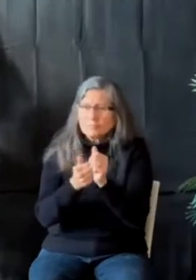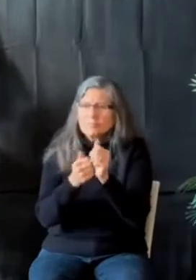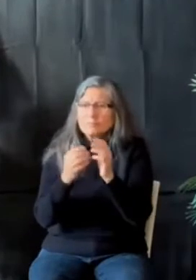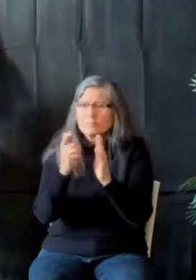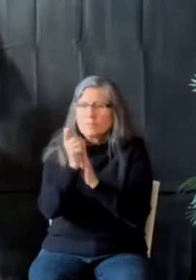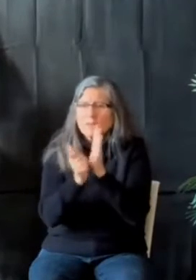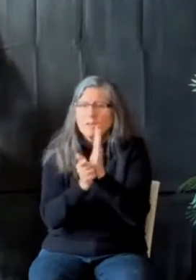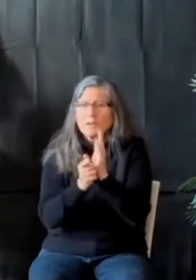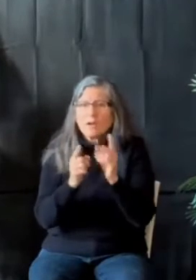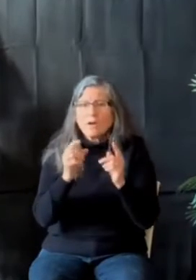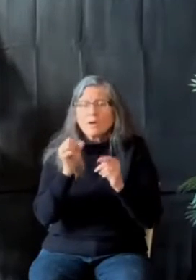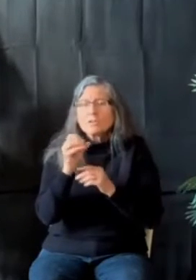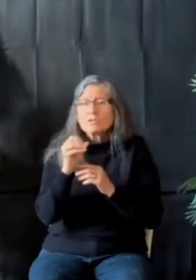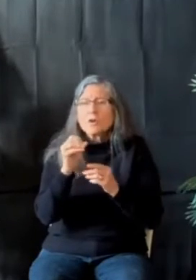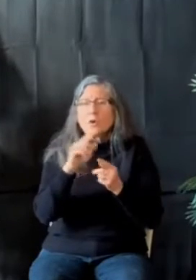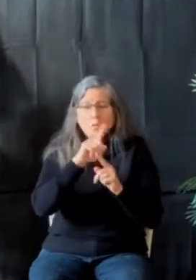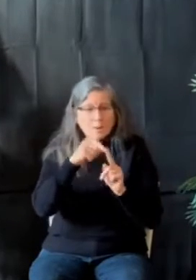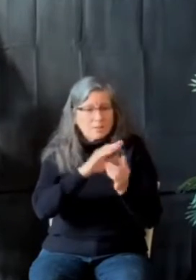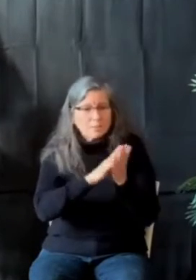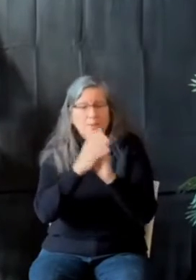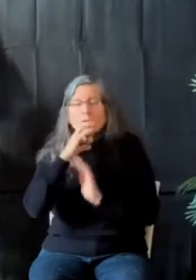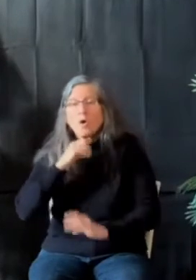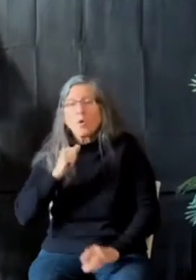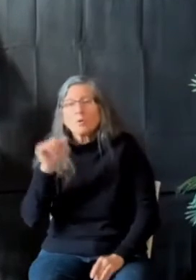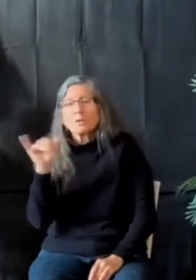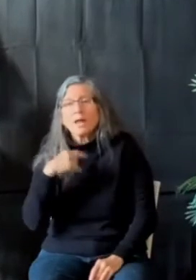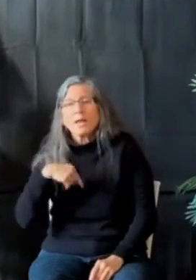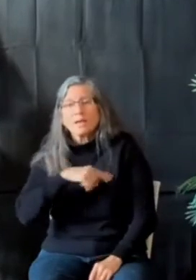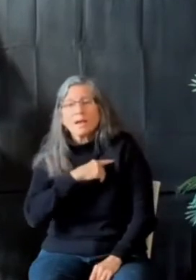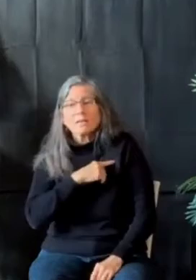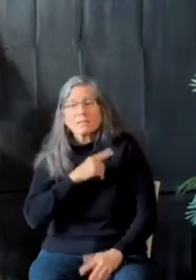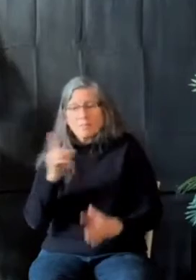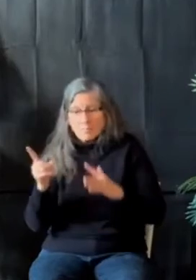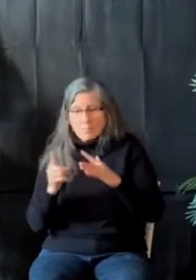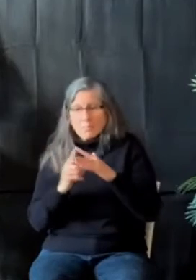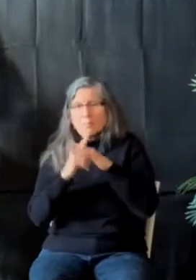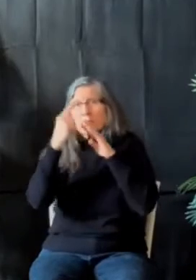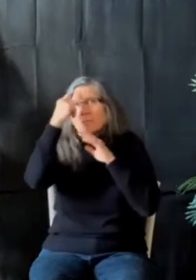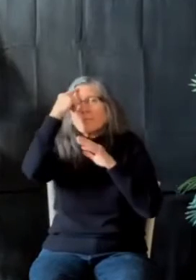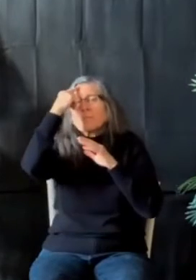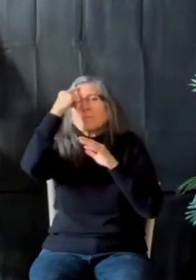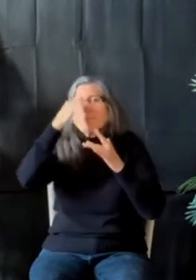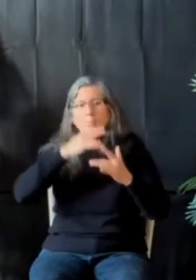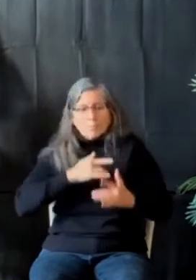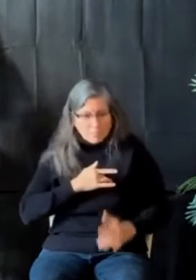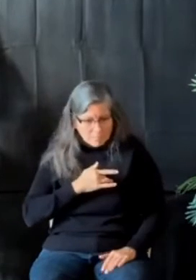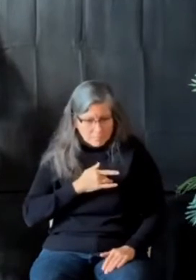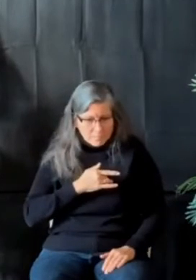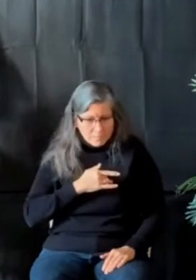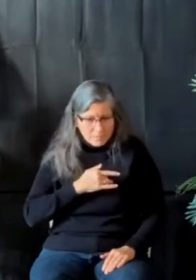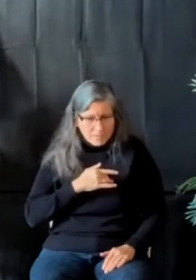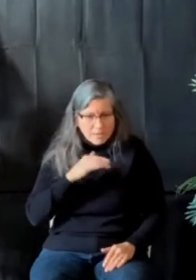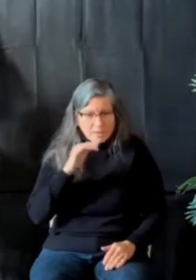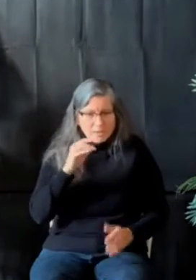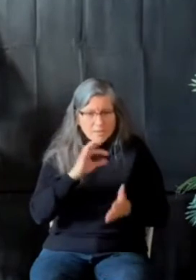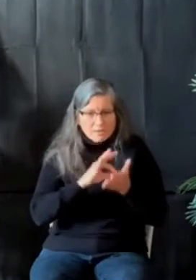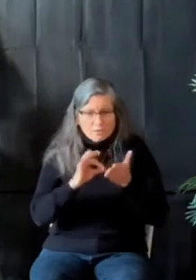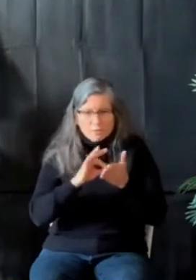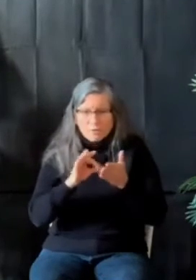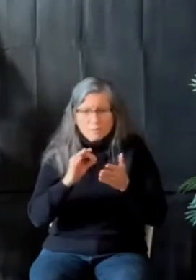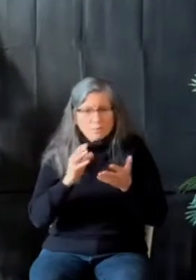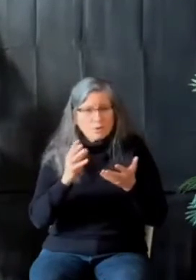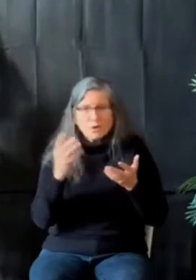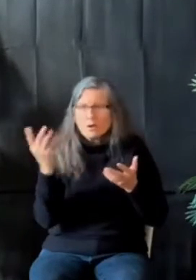like us, it comes right back into the heart and mind, because Scripture says the Word never returns void. It's